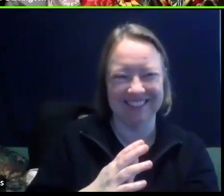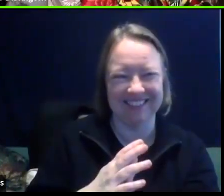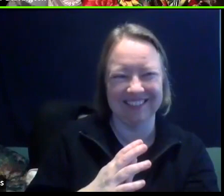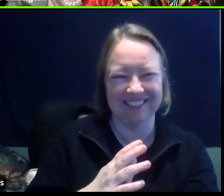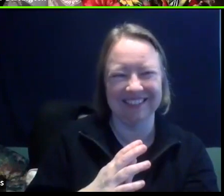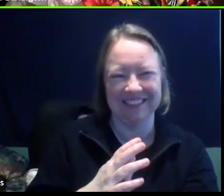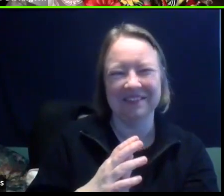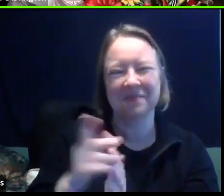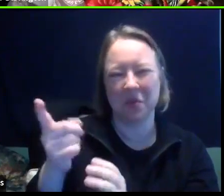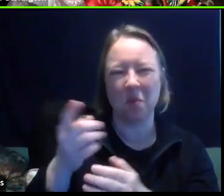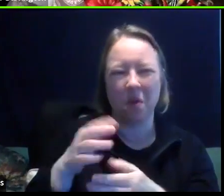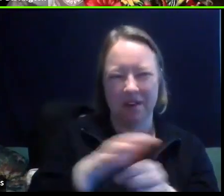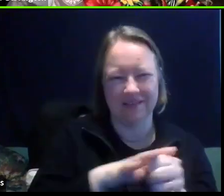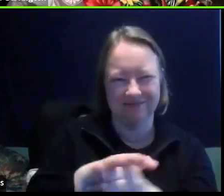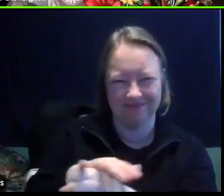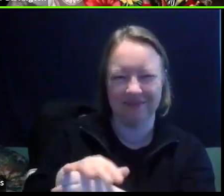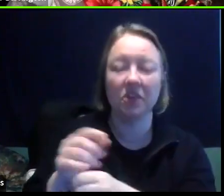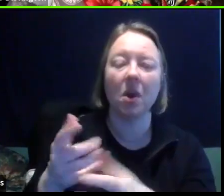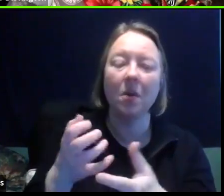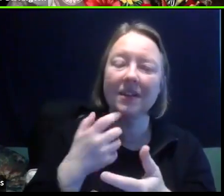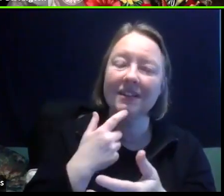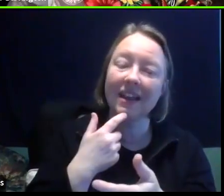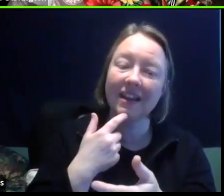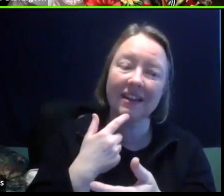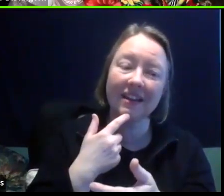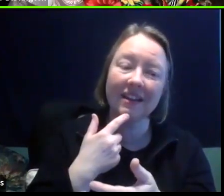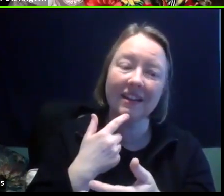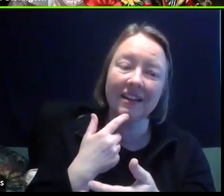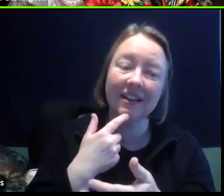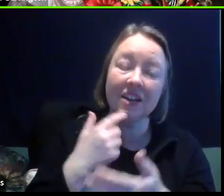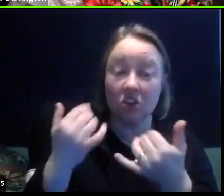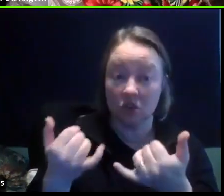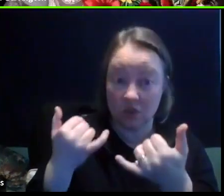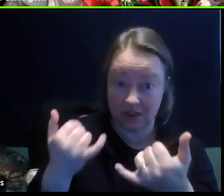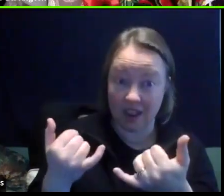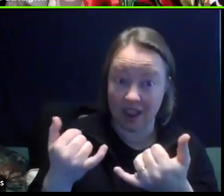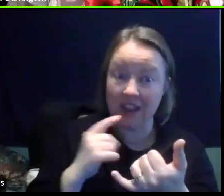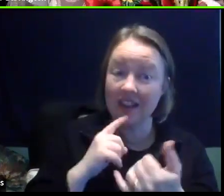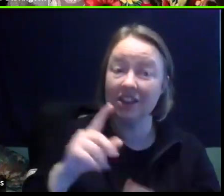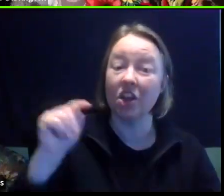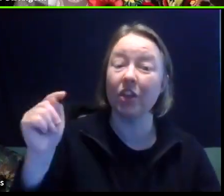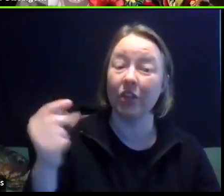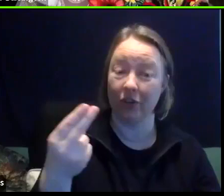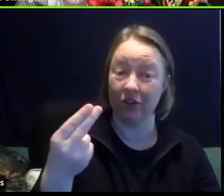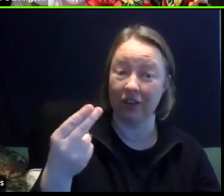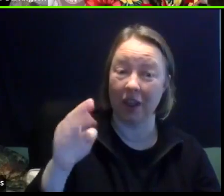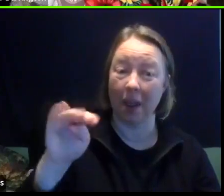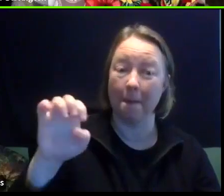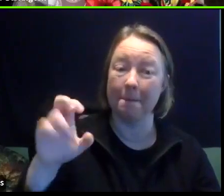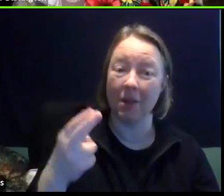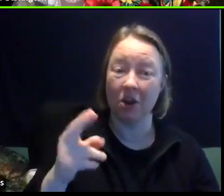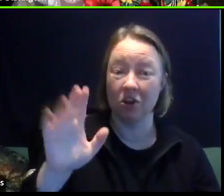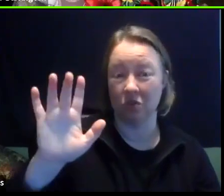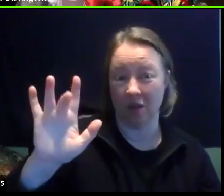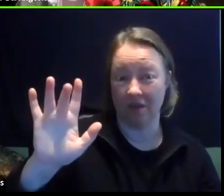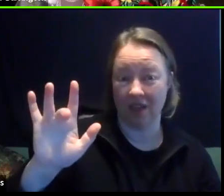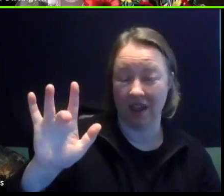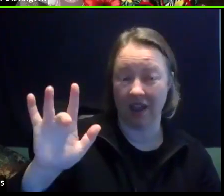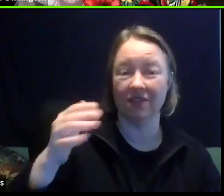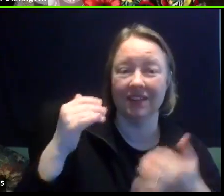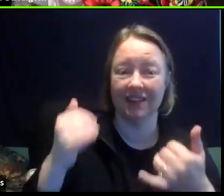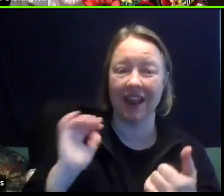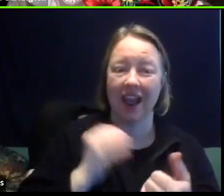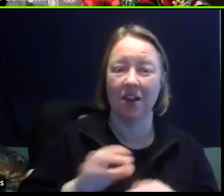one area. So I want to say today is Thursday, March 25th, and today our